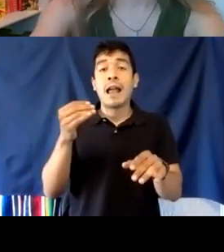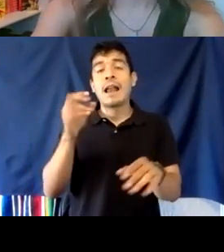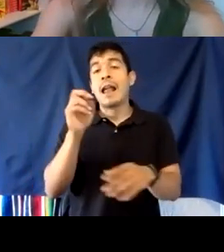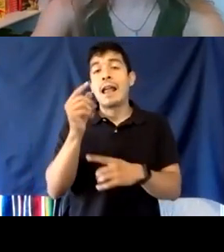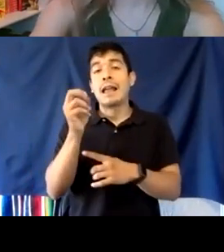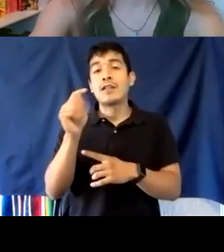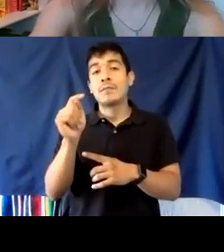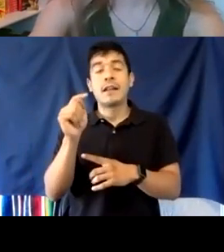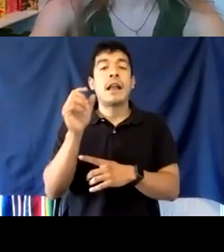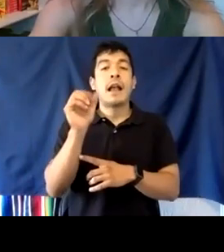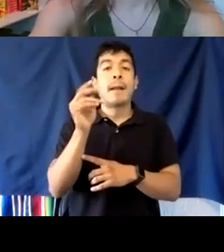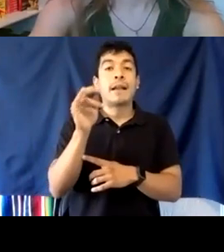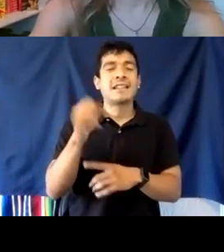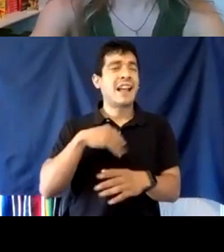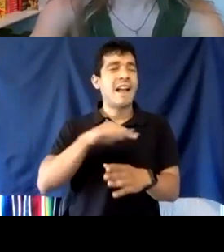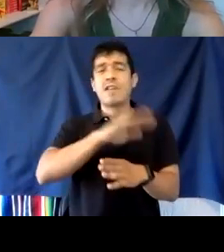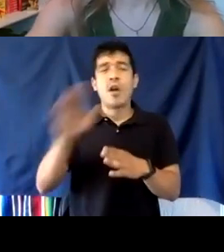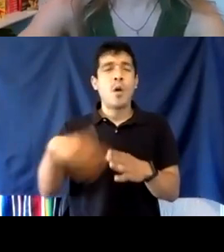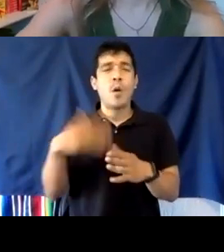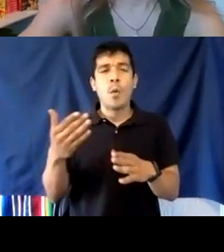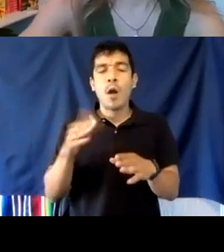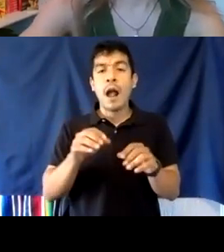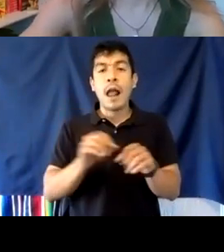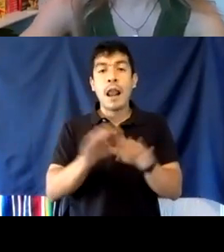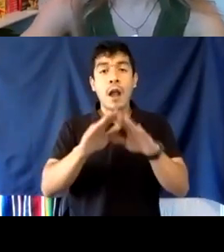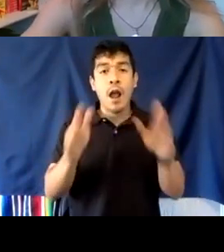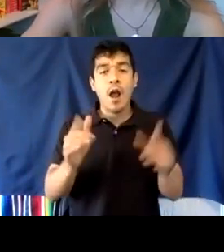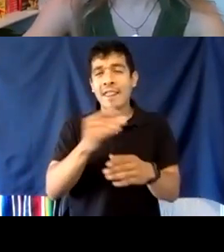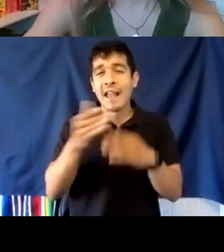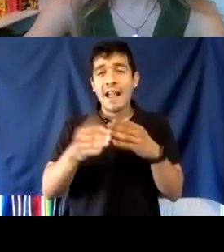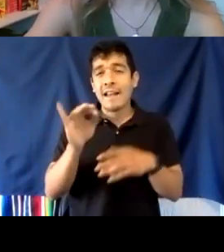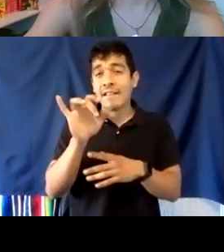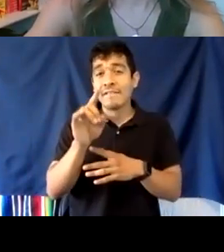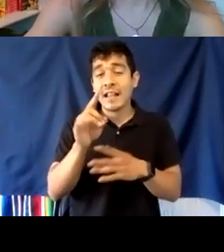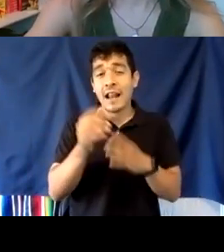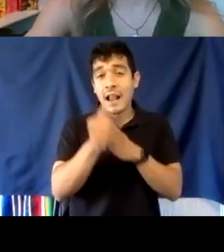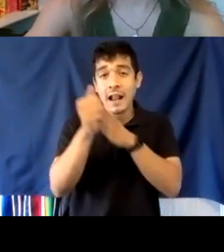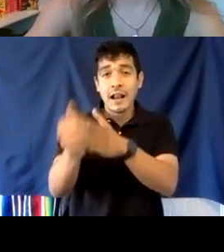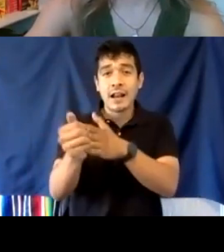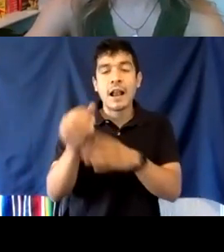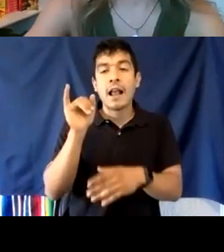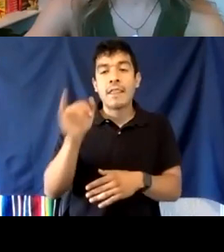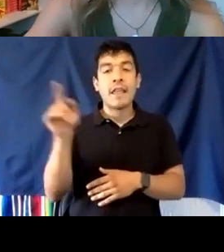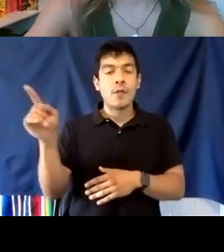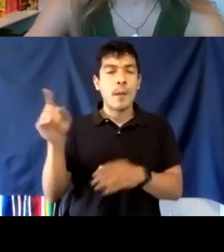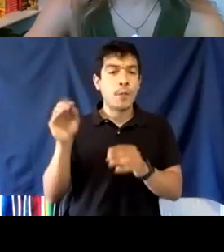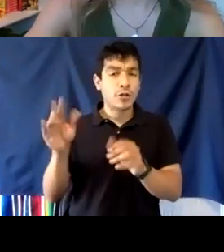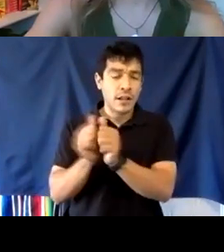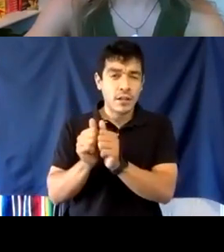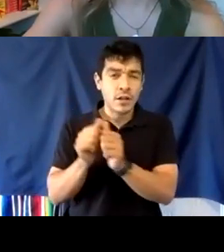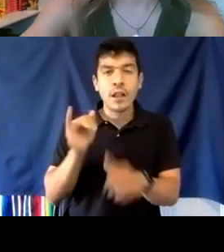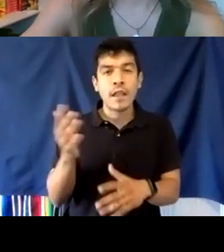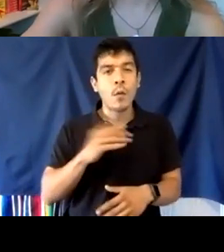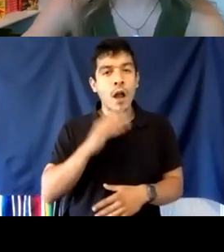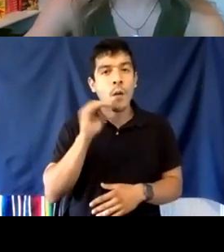whole clearinghouse of them at the back of the Impact Field Guide and the Doc Society puts together. So that's where I would point